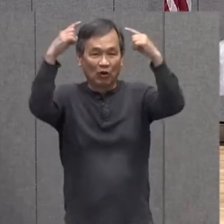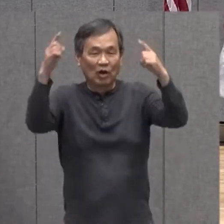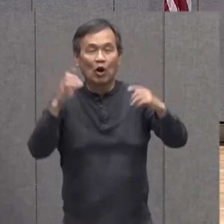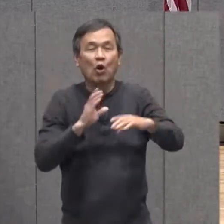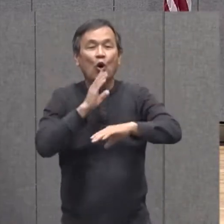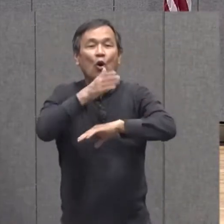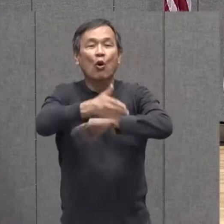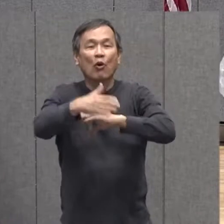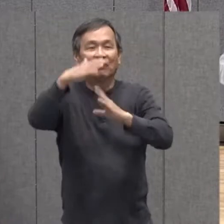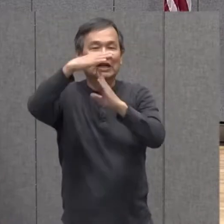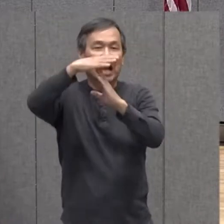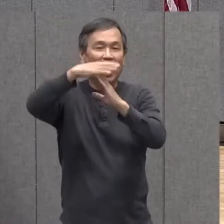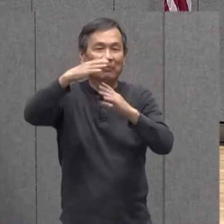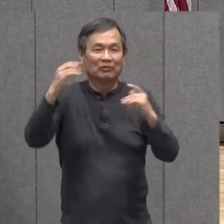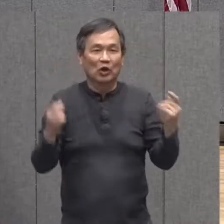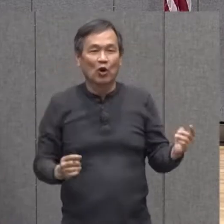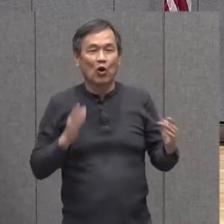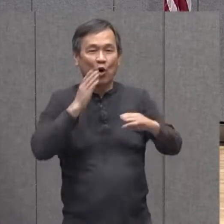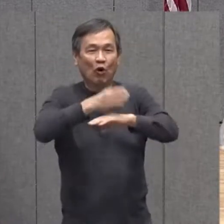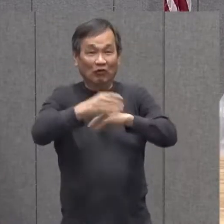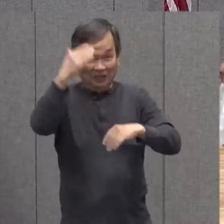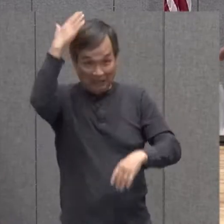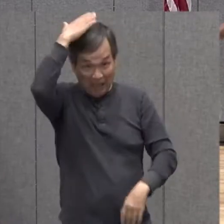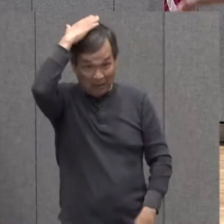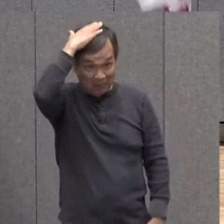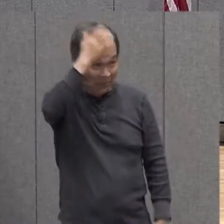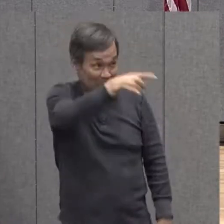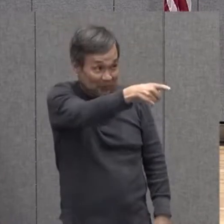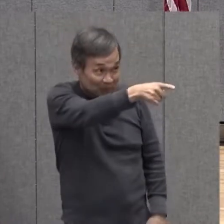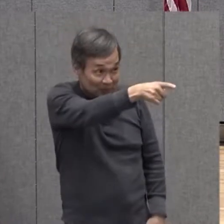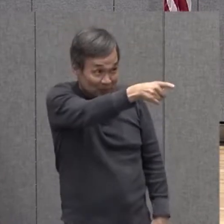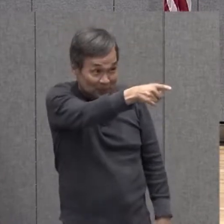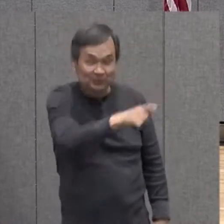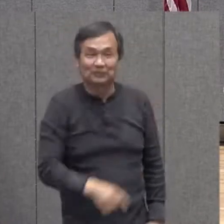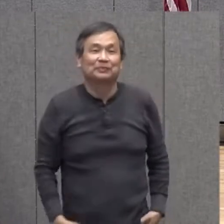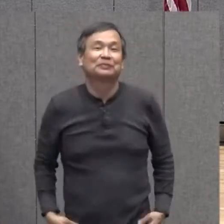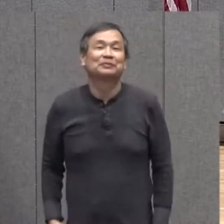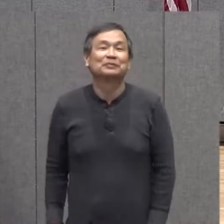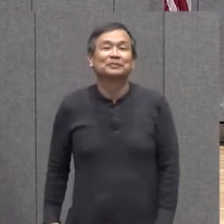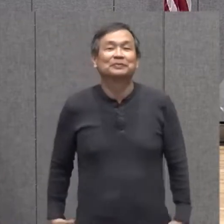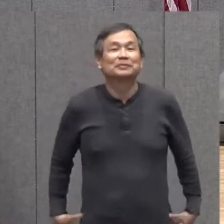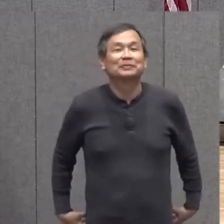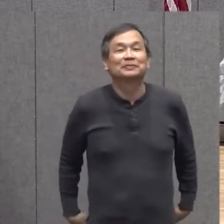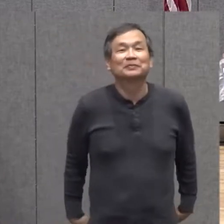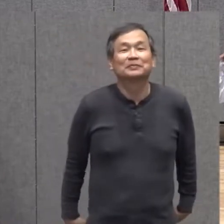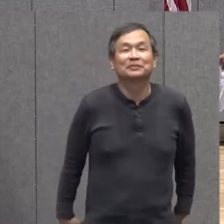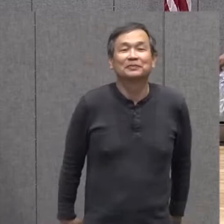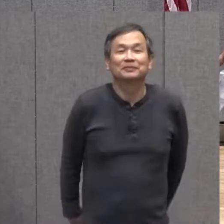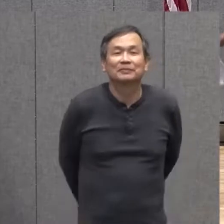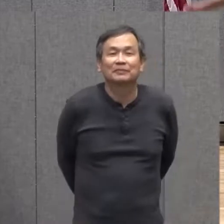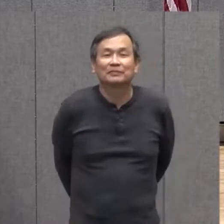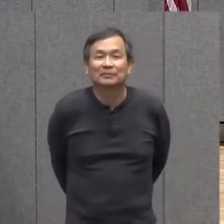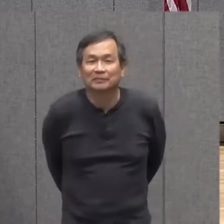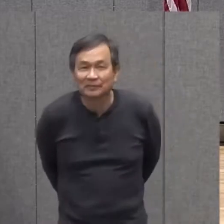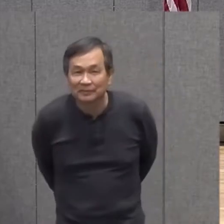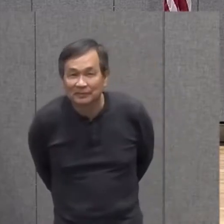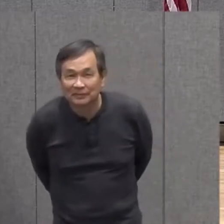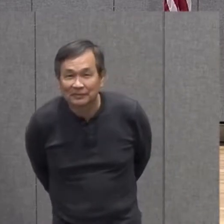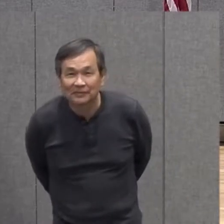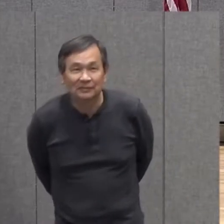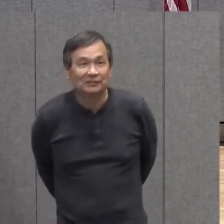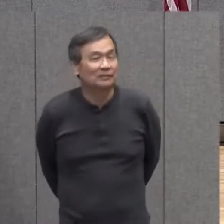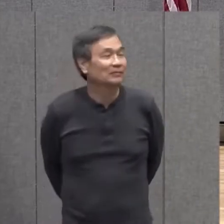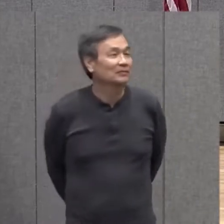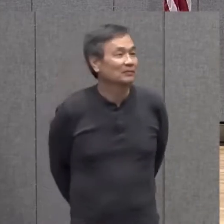over the top. Over Ahora the top. por encima, All over right, the so top. cross it over the top. Por Catch it arriba. with your hands going down. Y abajo. Cross it.